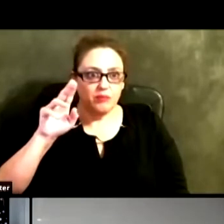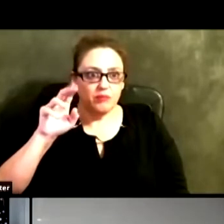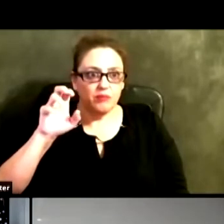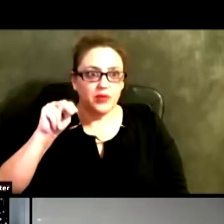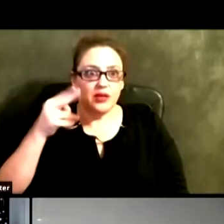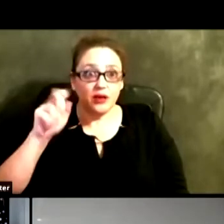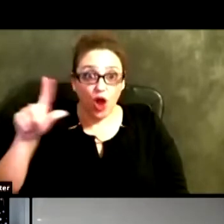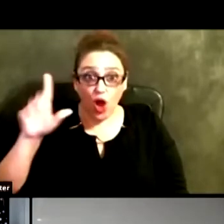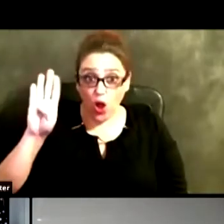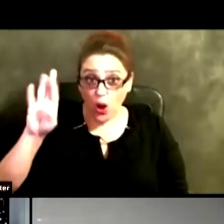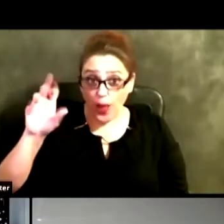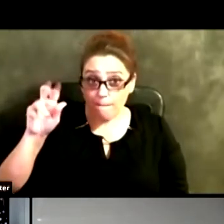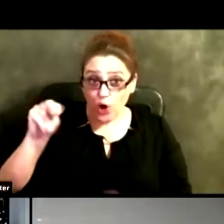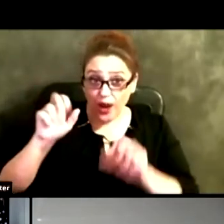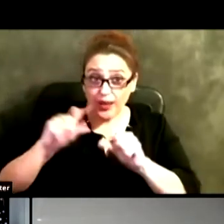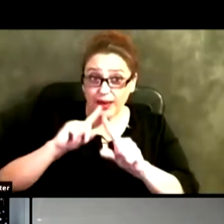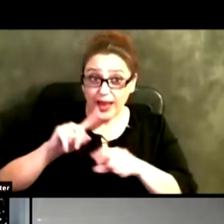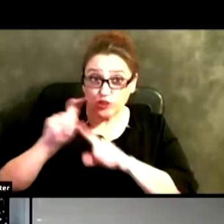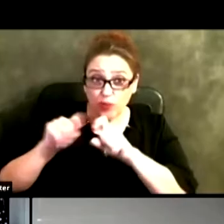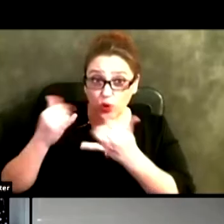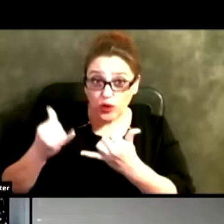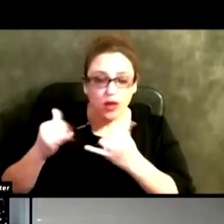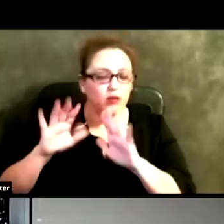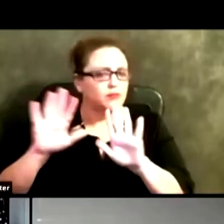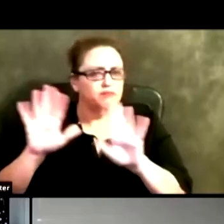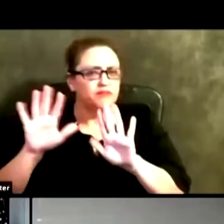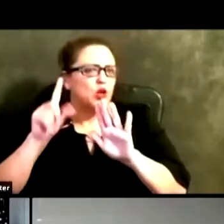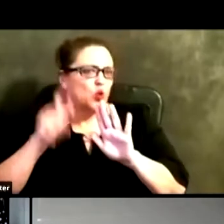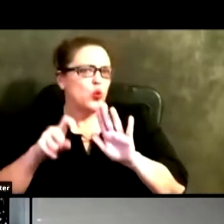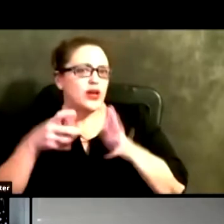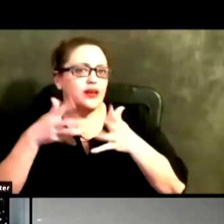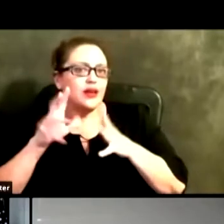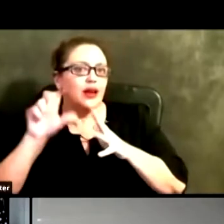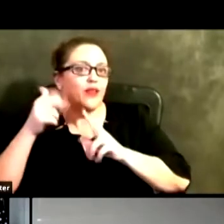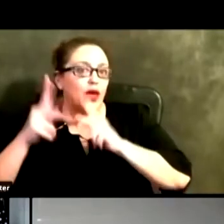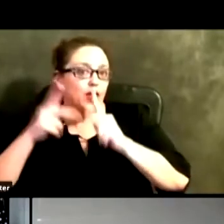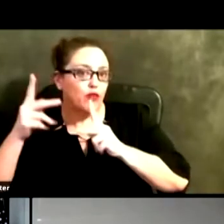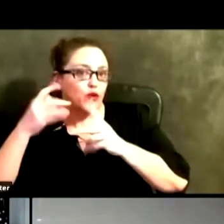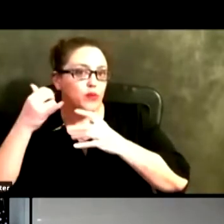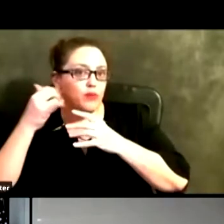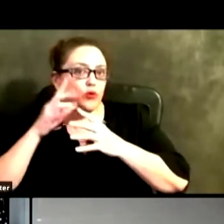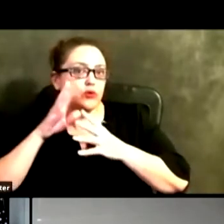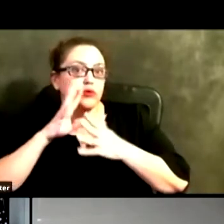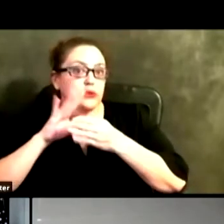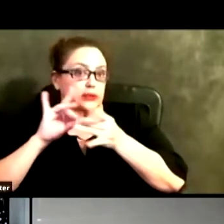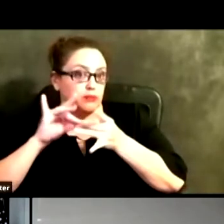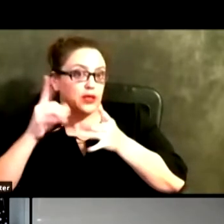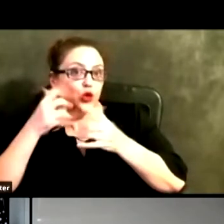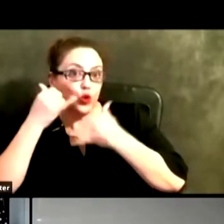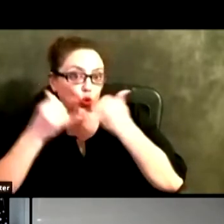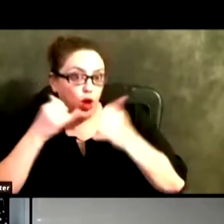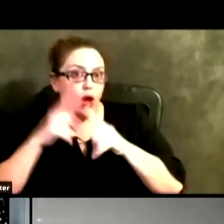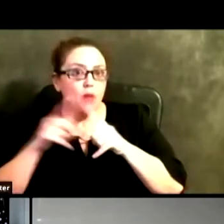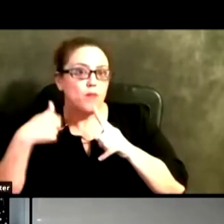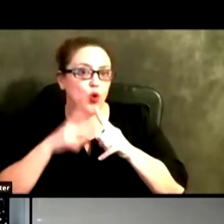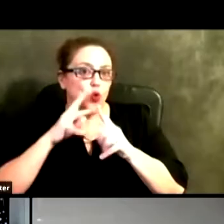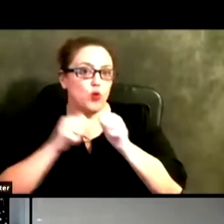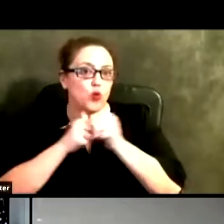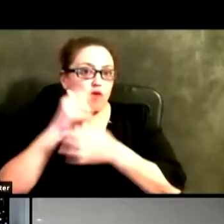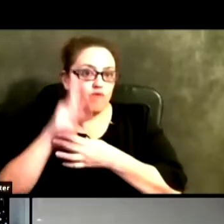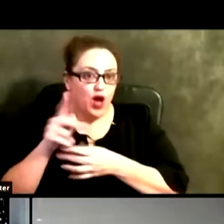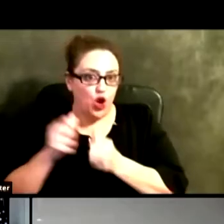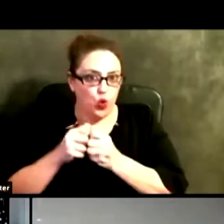know, we just need to get to all of the rest of our callers, but we will be getting a follow-up to you, Tash. I assure you of that. We will get to a follow-up to you, but I do need